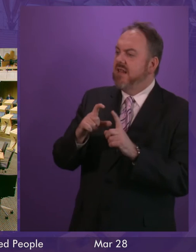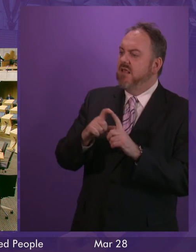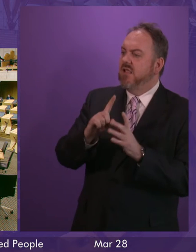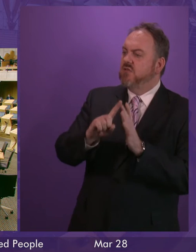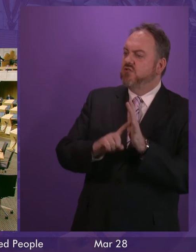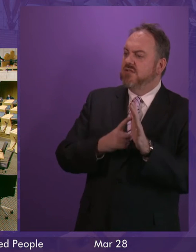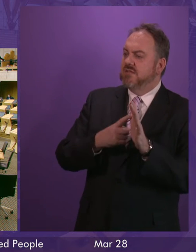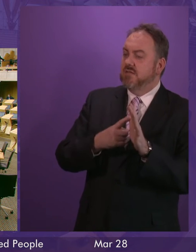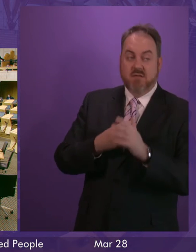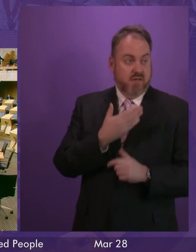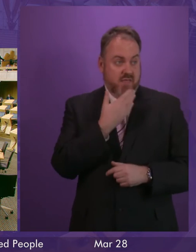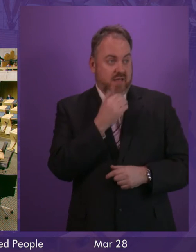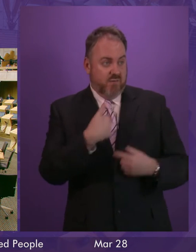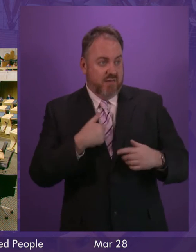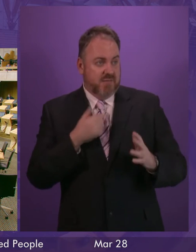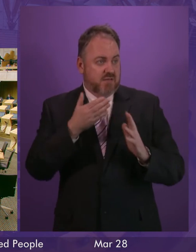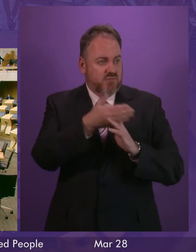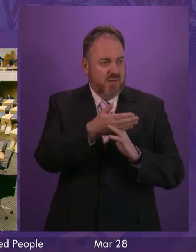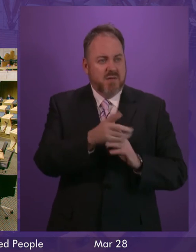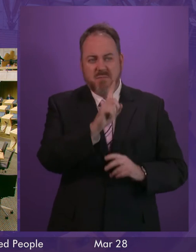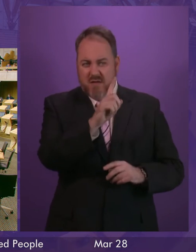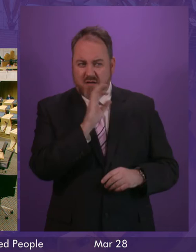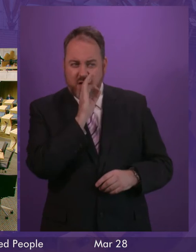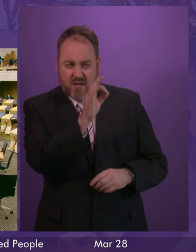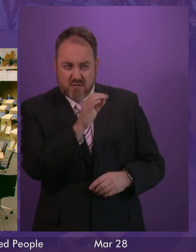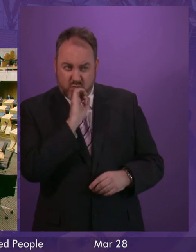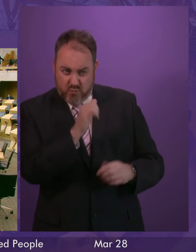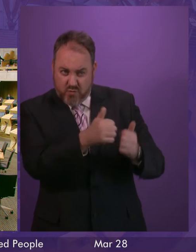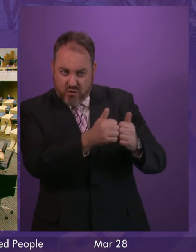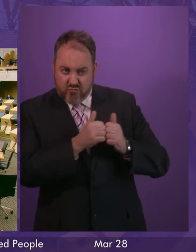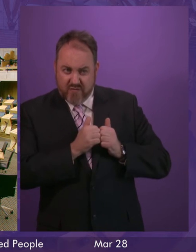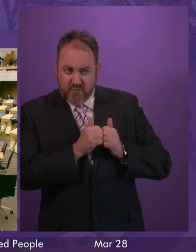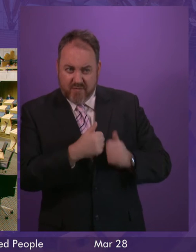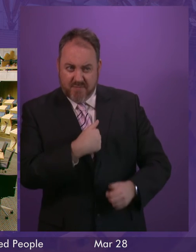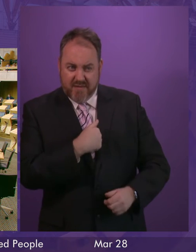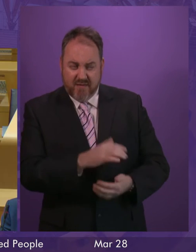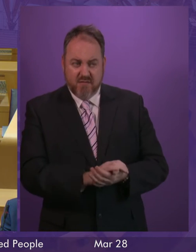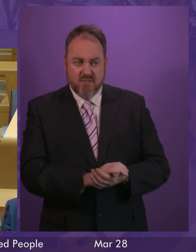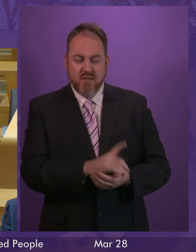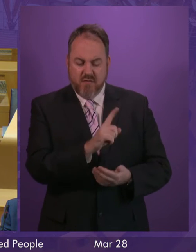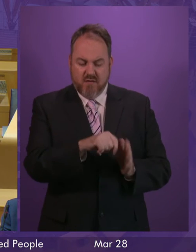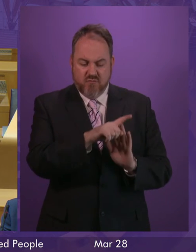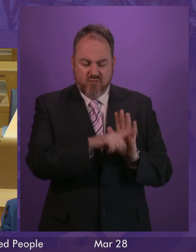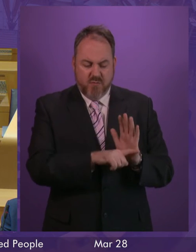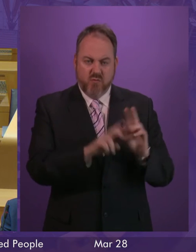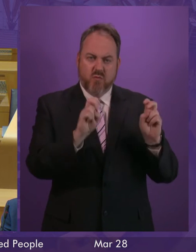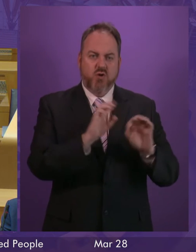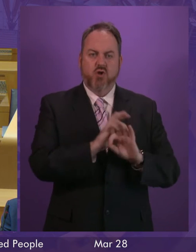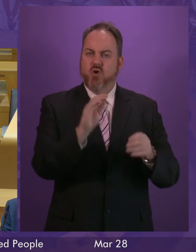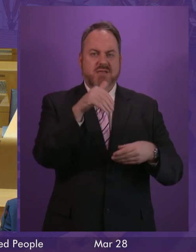I thank the member for giving way and I wonder if you would agree with me that he found some of the reports from the Not Included Not Involved